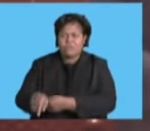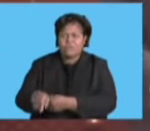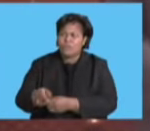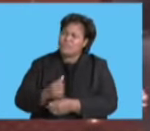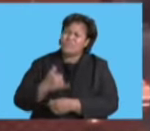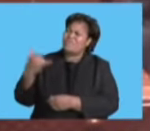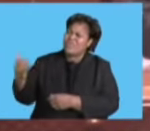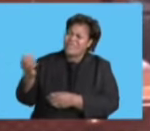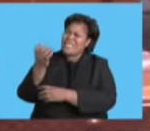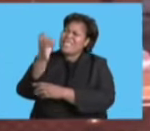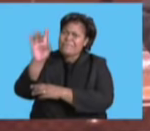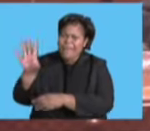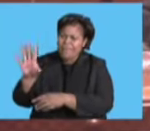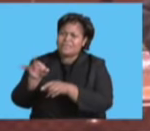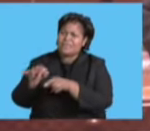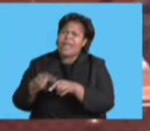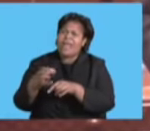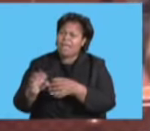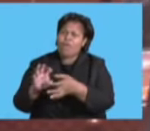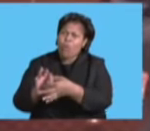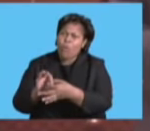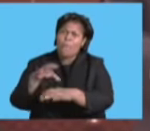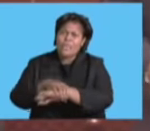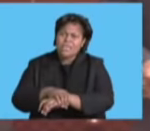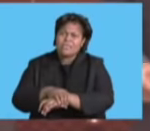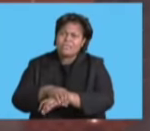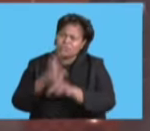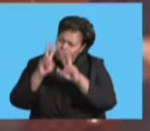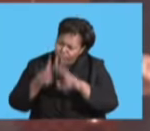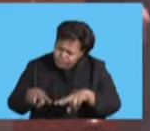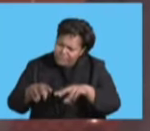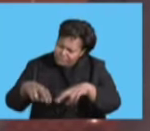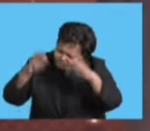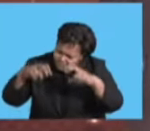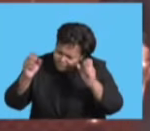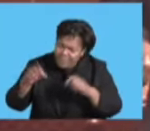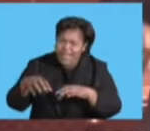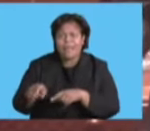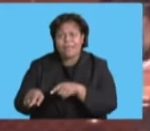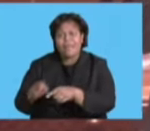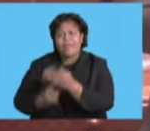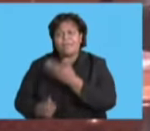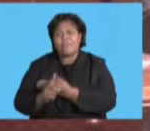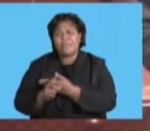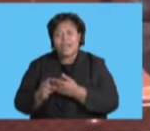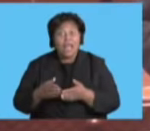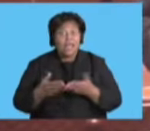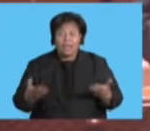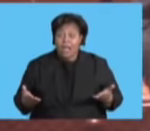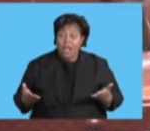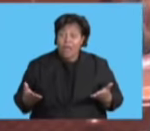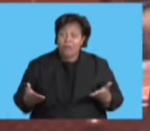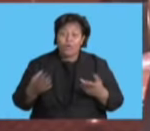independent arm of the police force to investigate the matter now that the matter has been reported